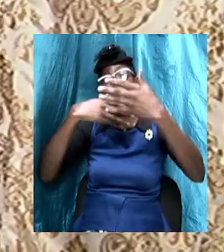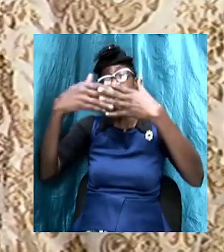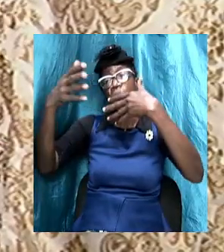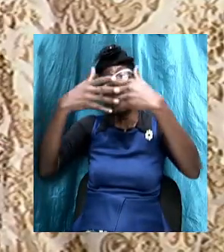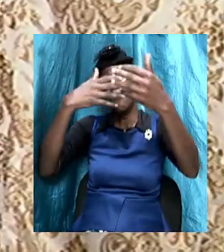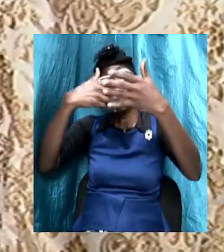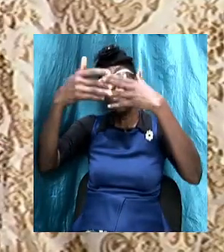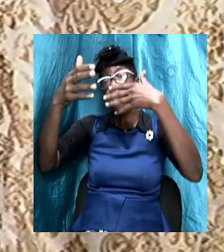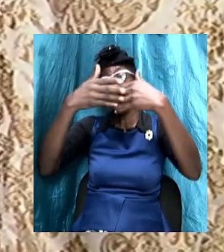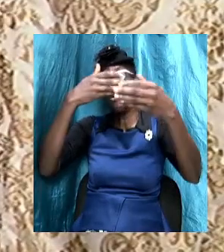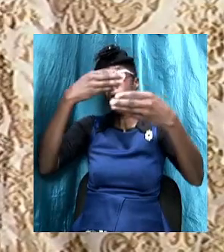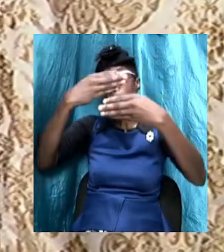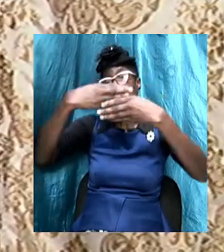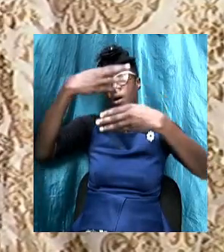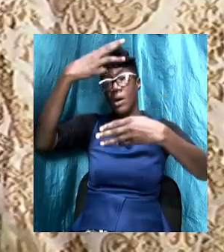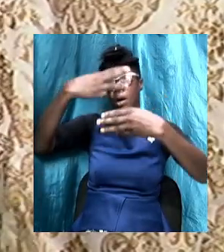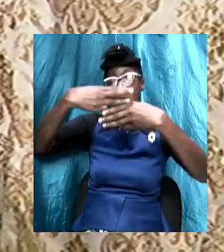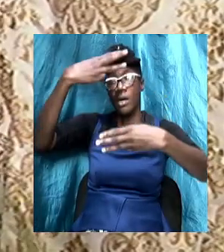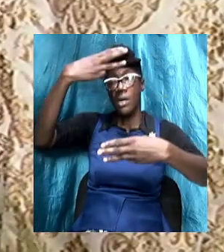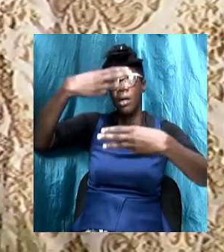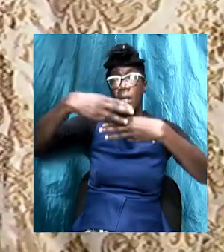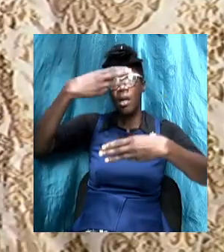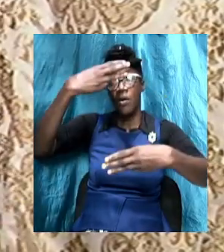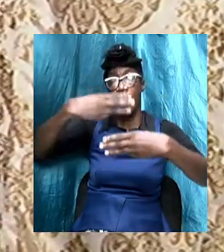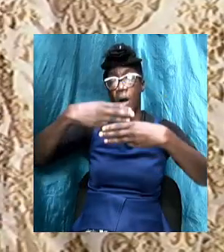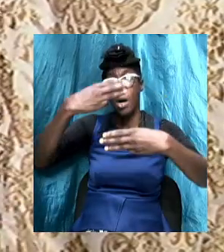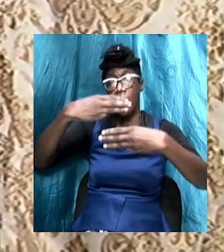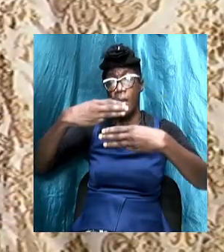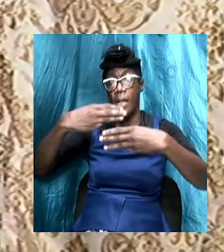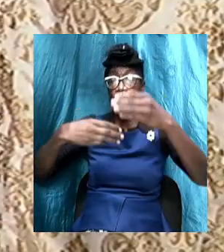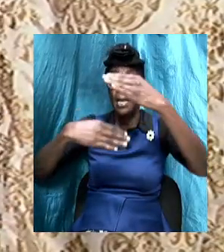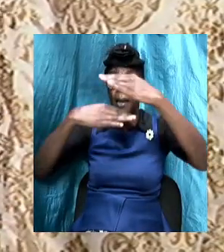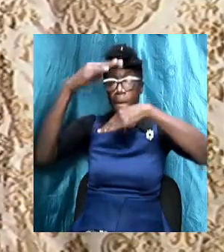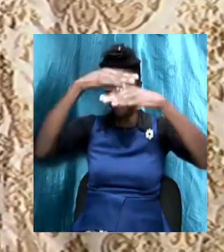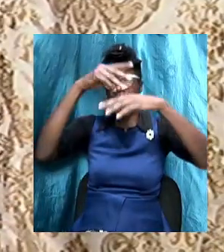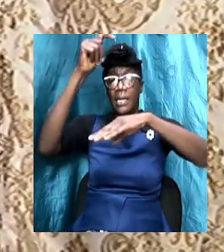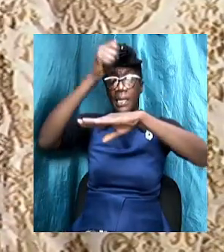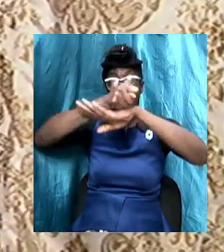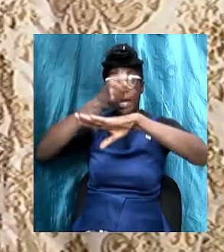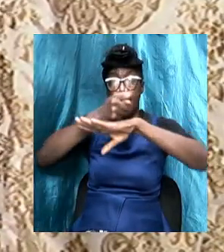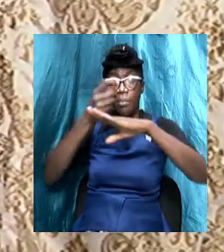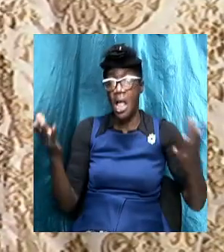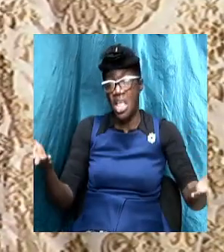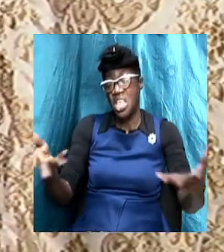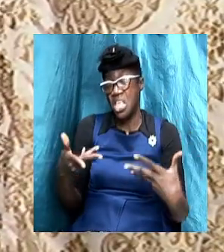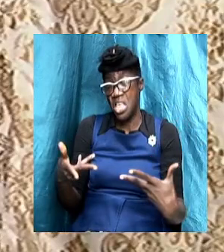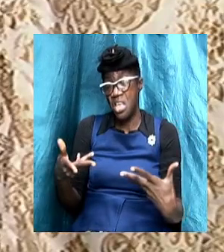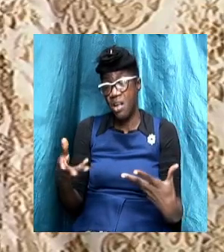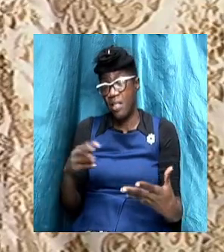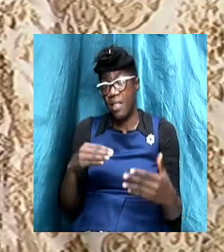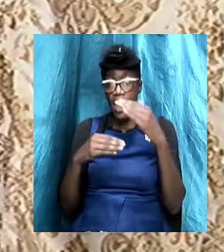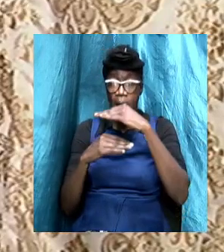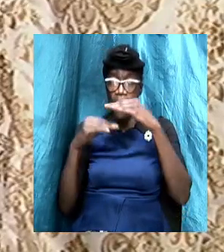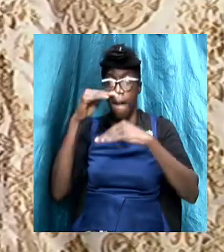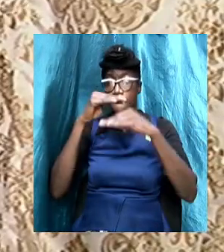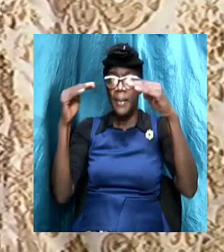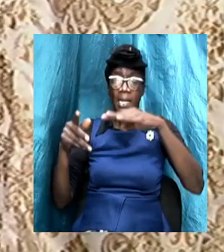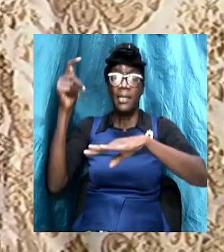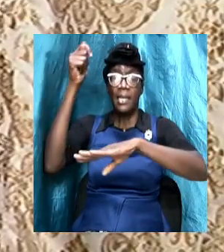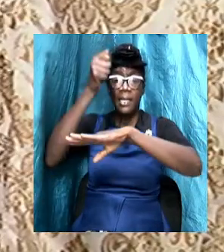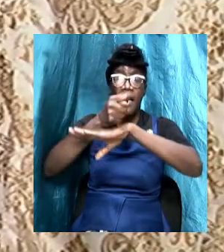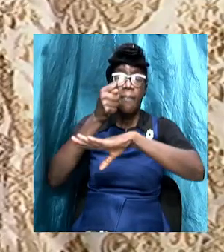Ezra and Zerubbabel and these people that rebuild the temple. And here it is that they built a